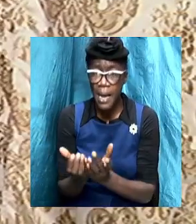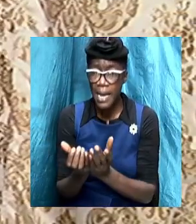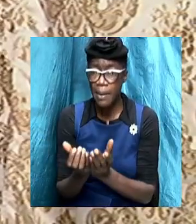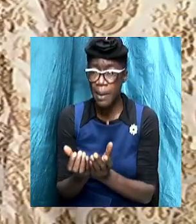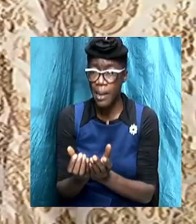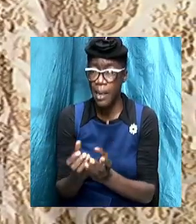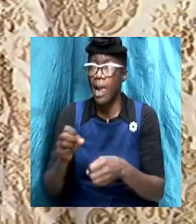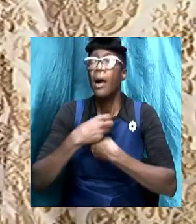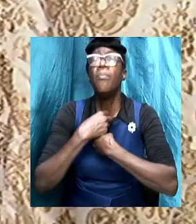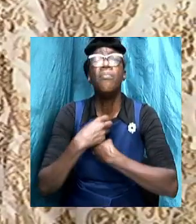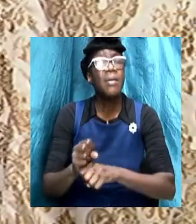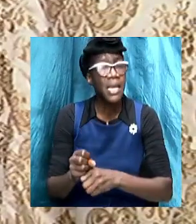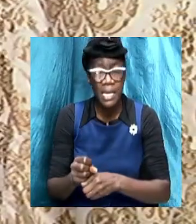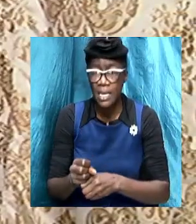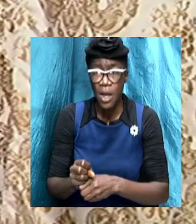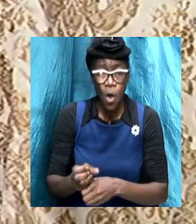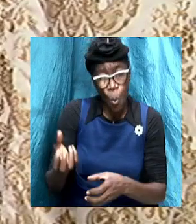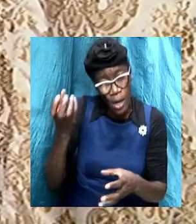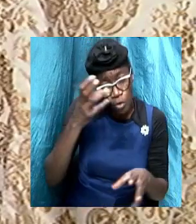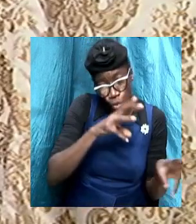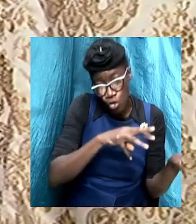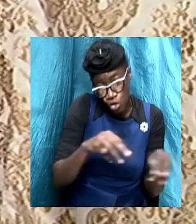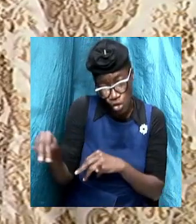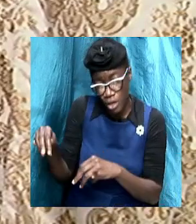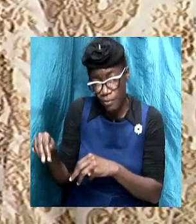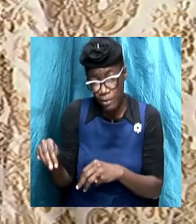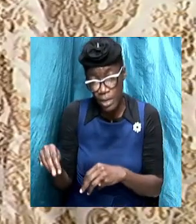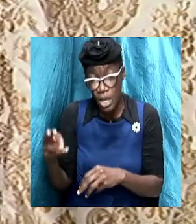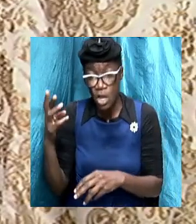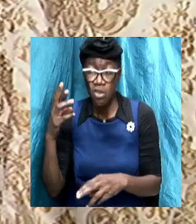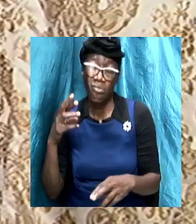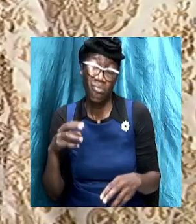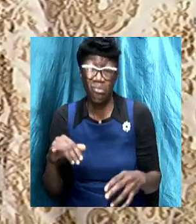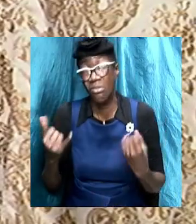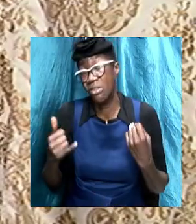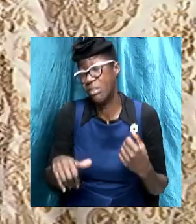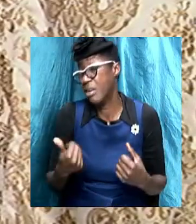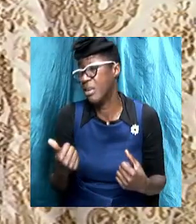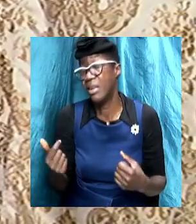The devil wants to shift it altogether. You know, recently I saw